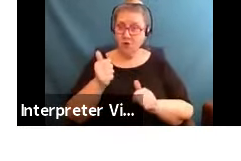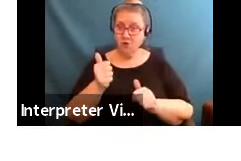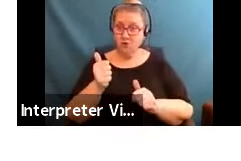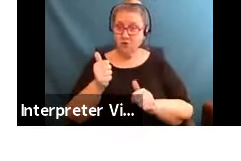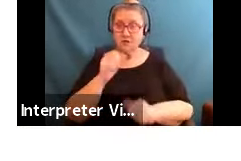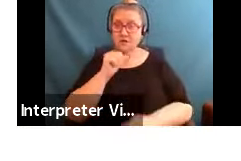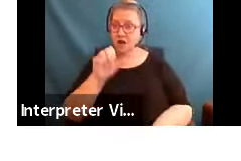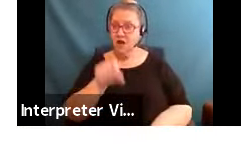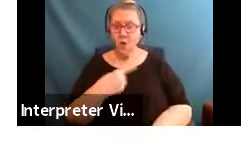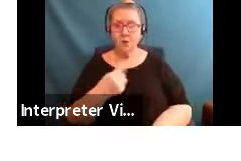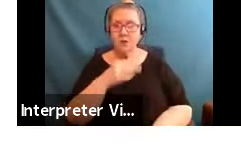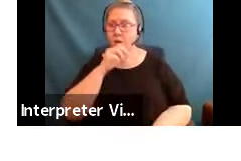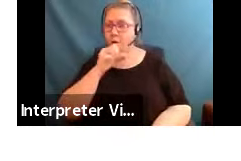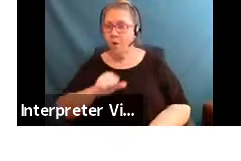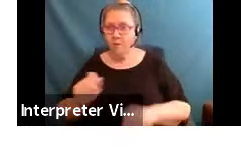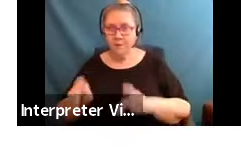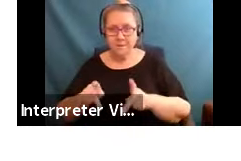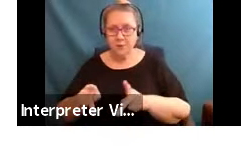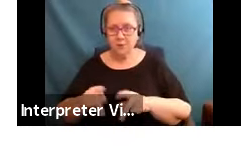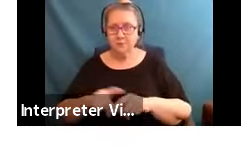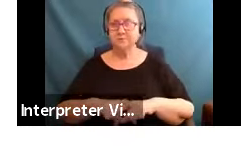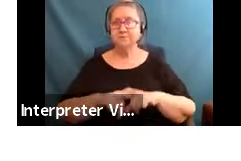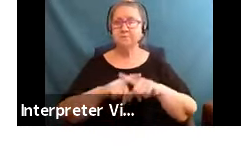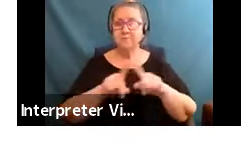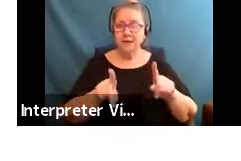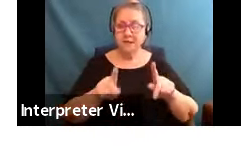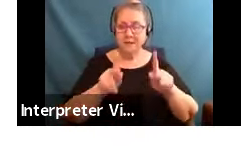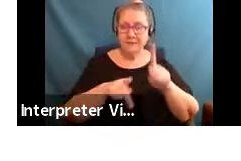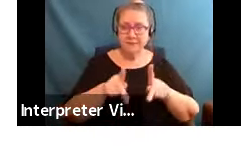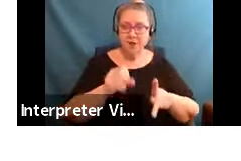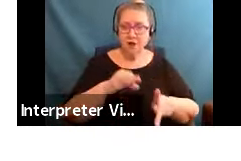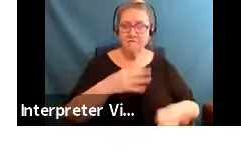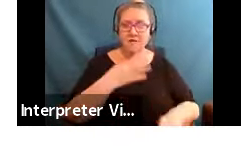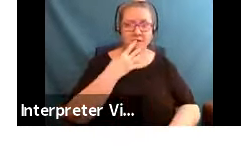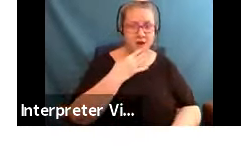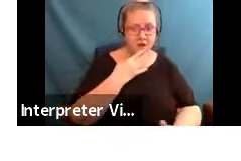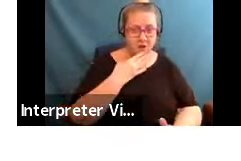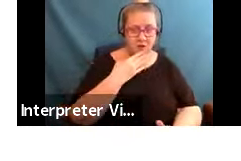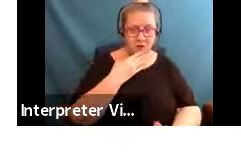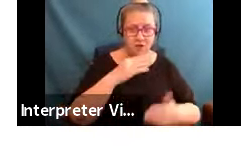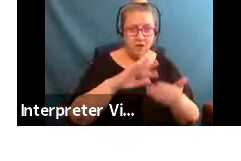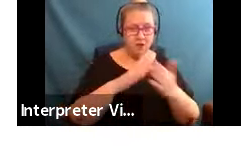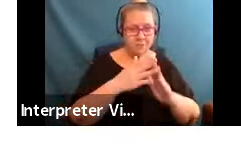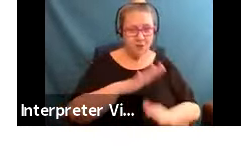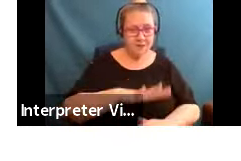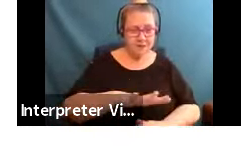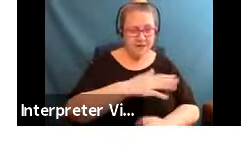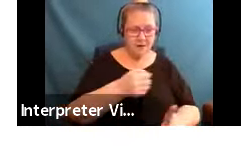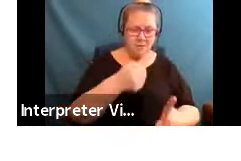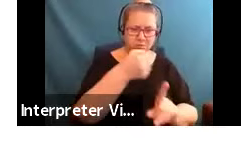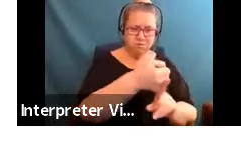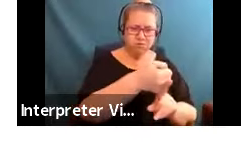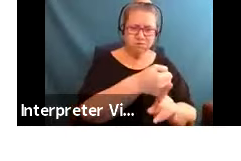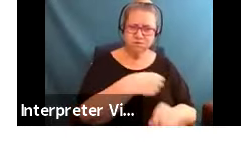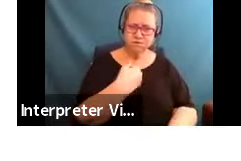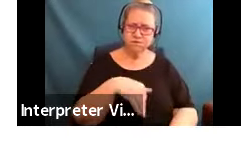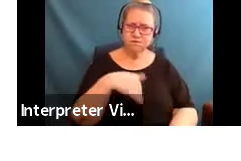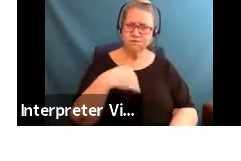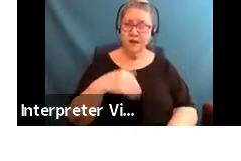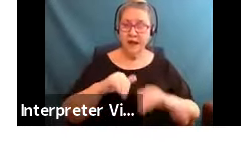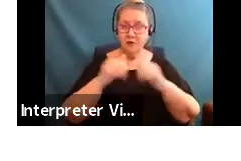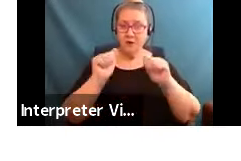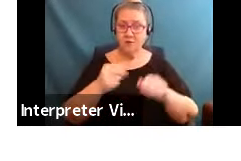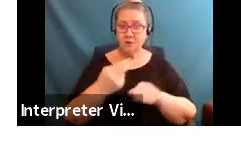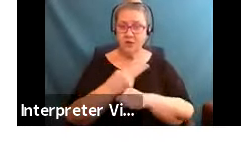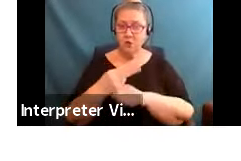are older, but persons of color coming from communities that are impacted. And we're thinking, how can we use the epidemiologic data